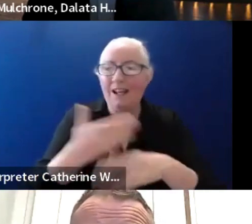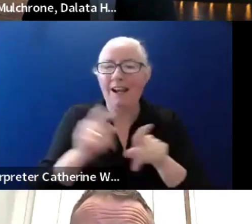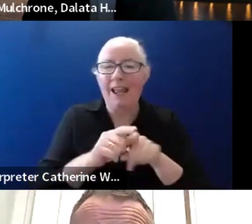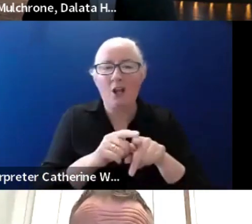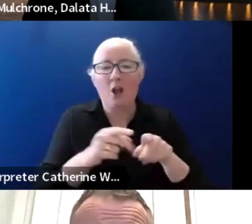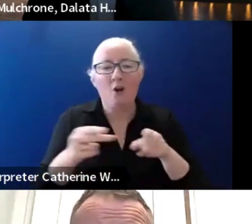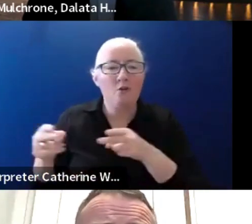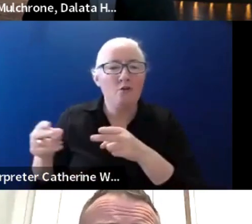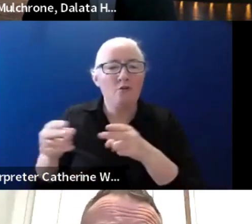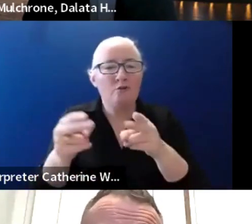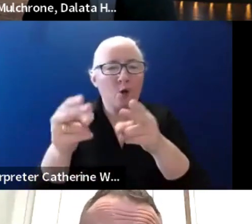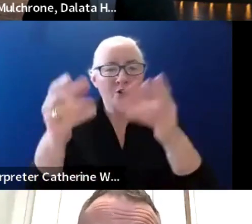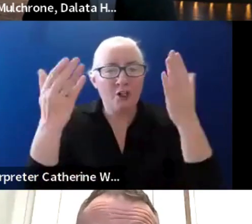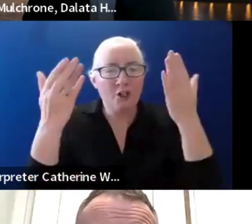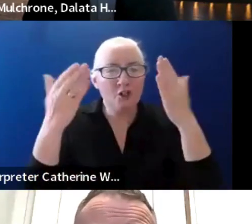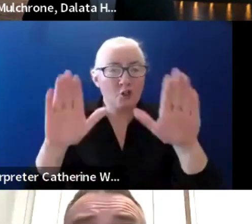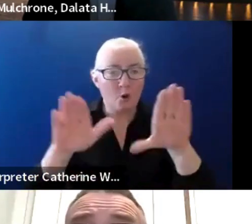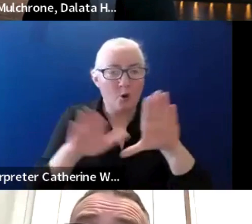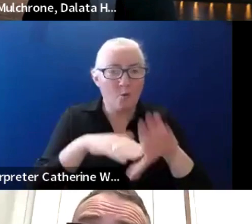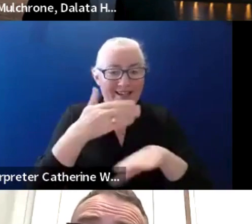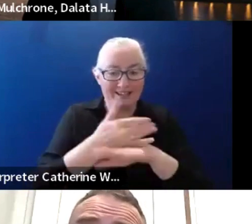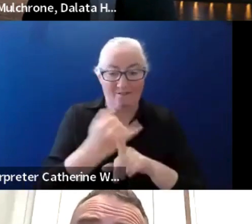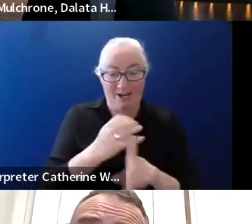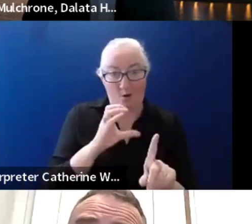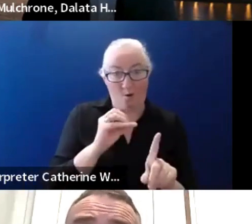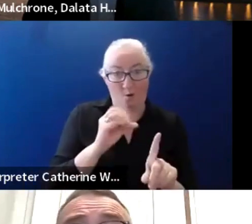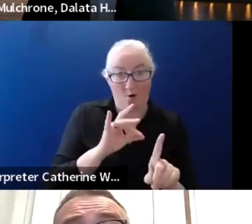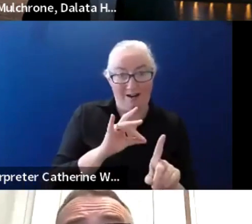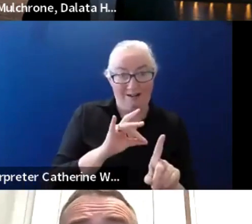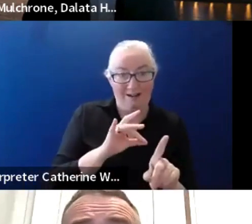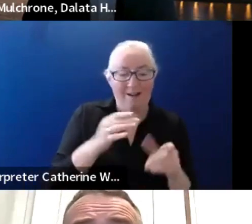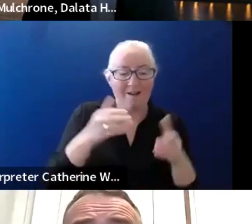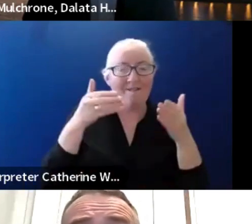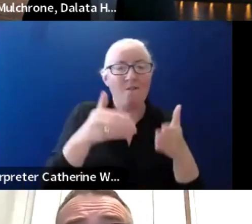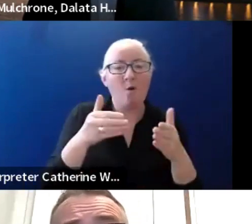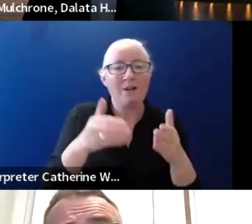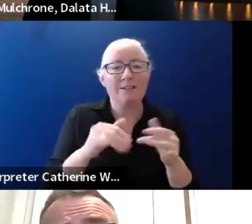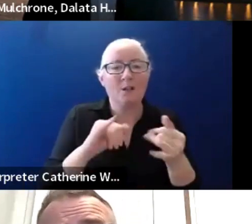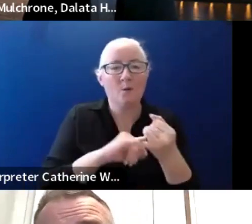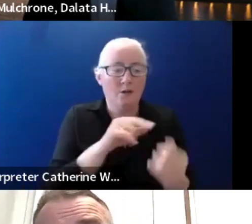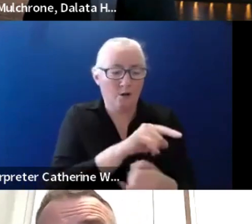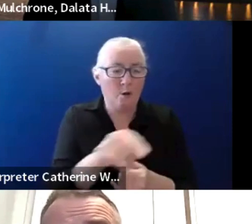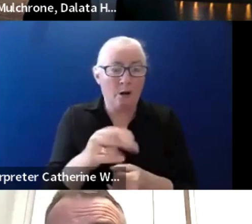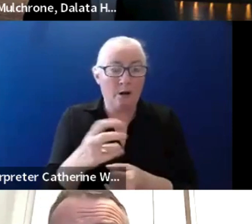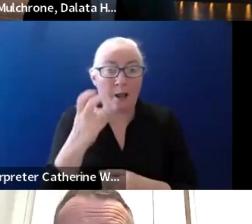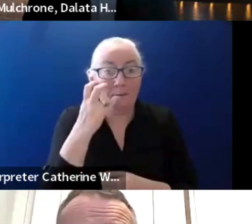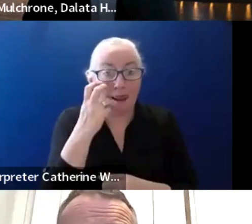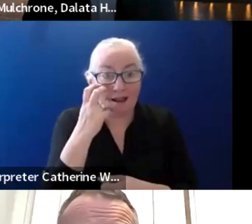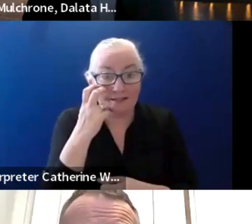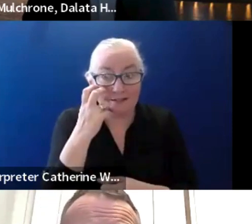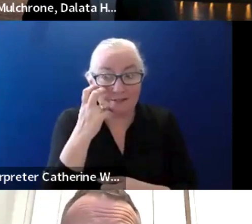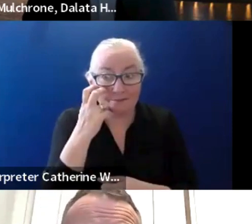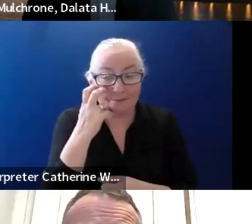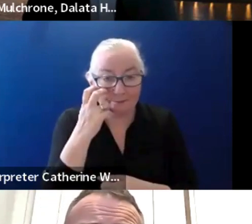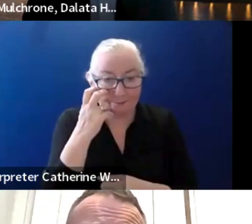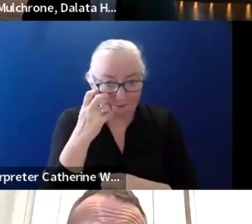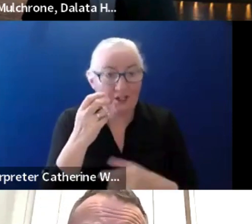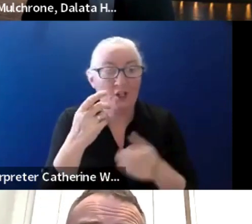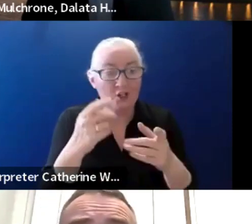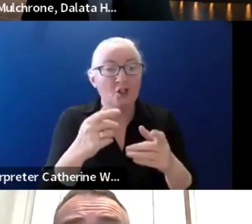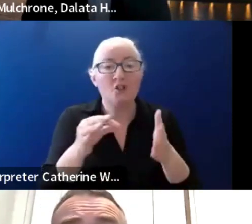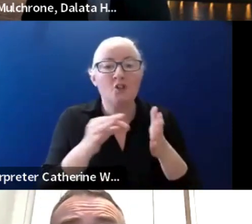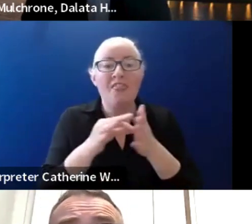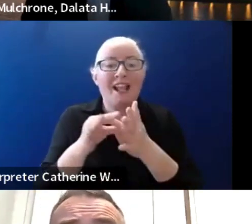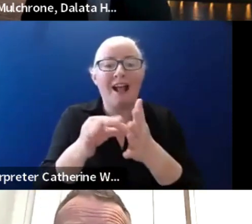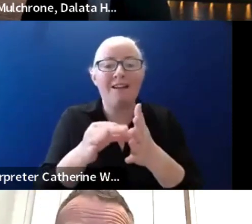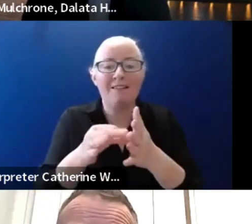a frontline roadshow with staff in Cork, focusing on visual impairment. So the Irish Guide Dogs for the Blind came along with some